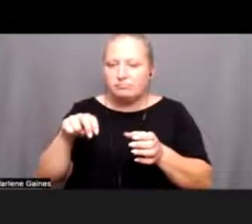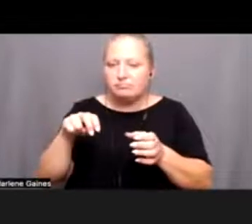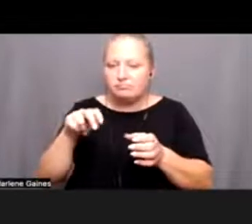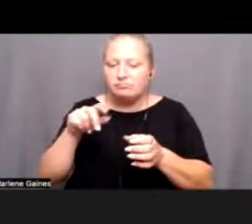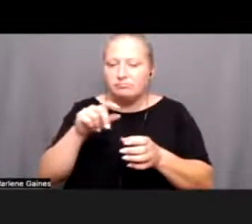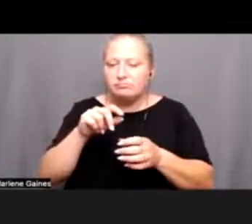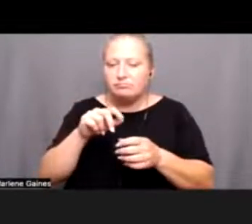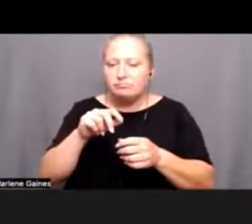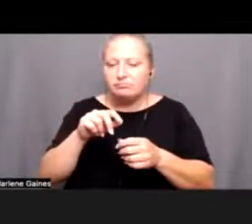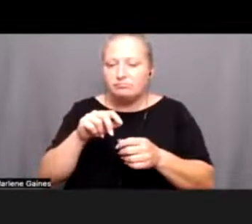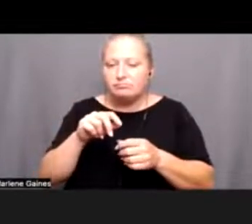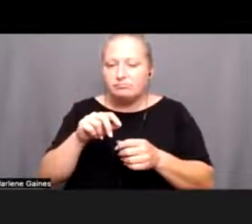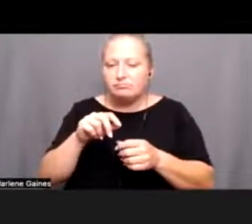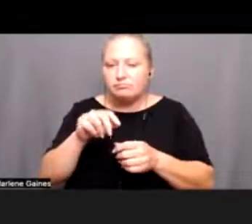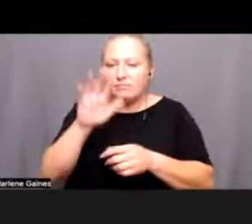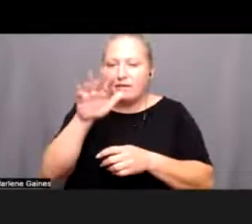Okay, And